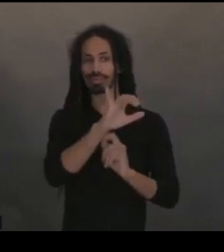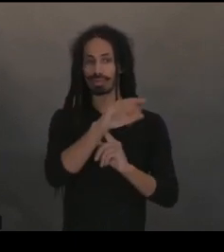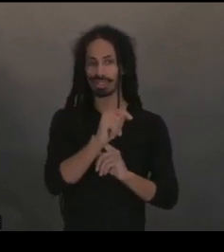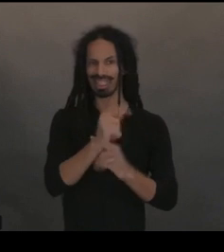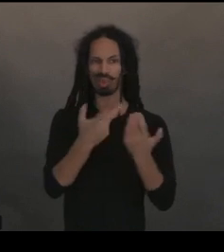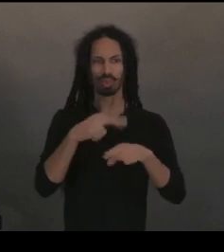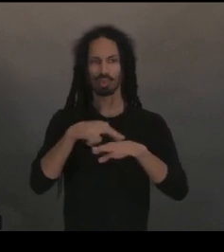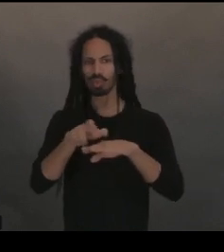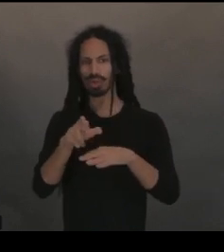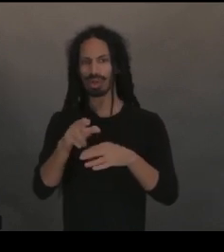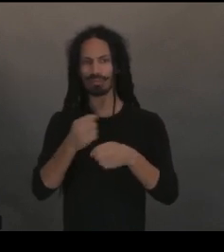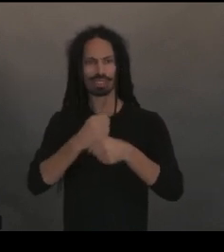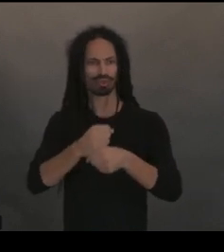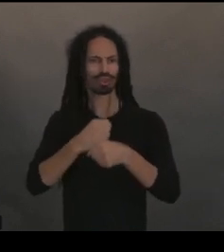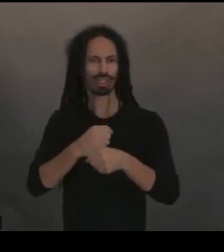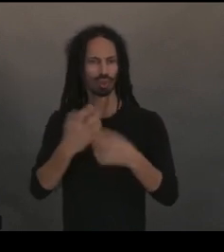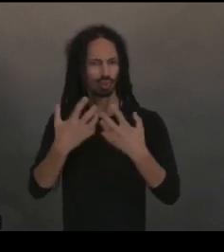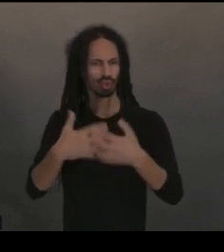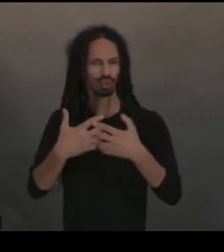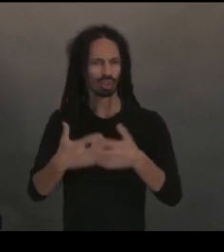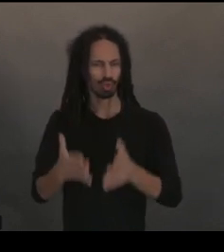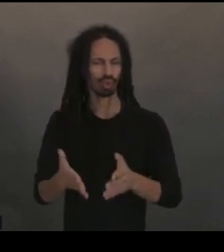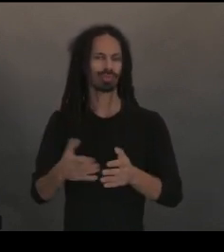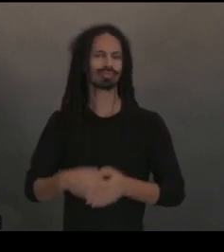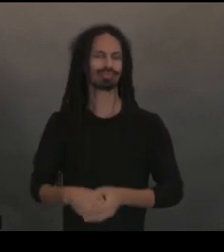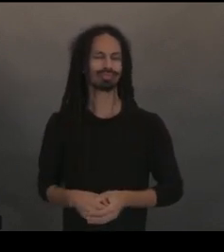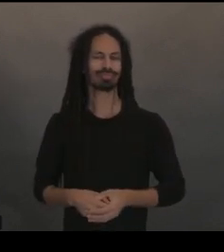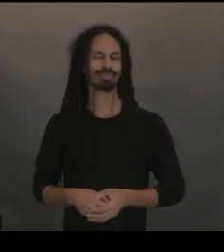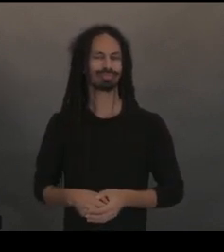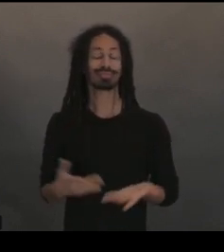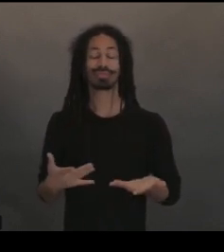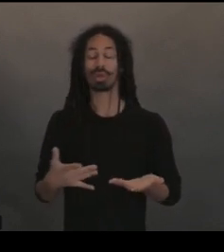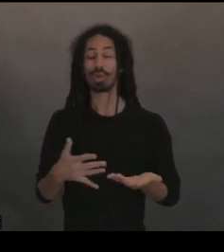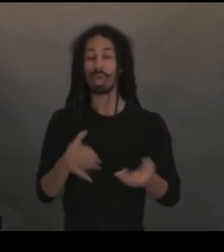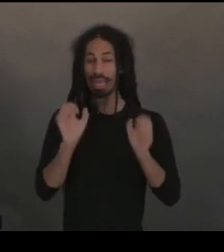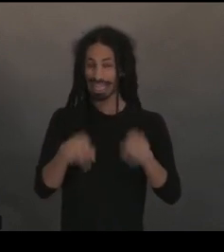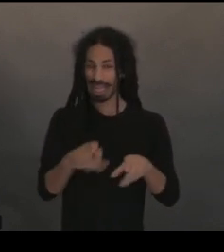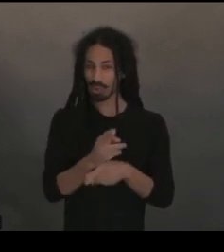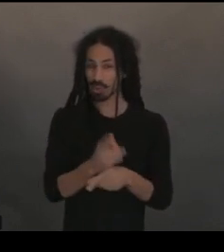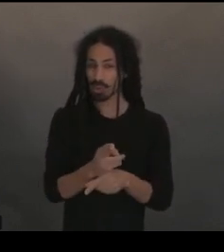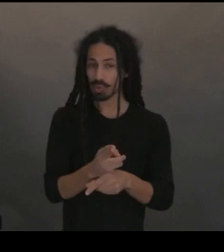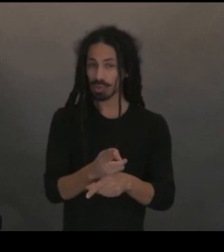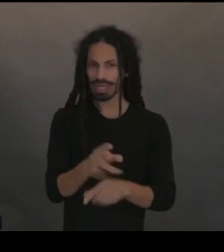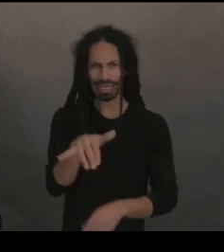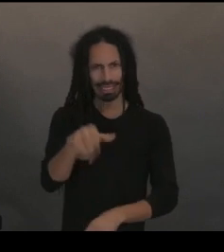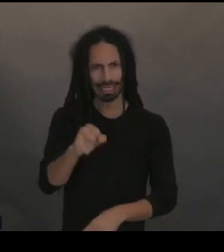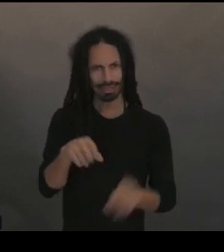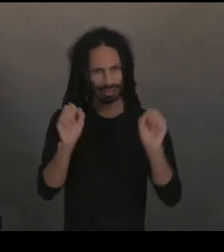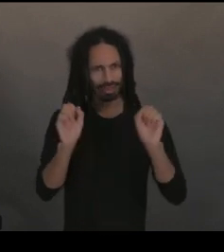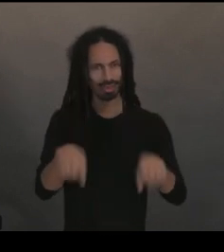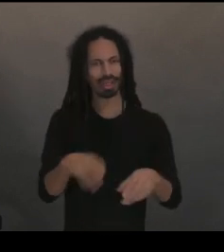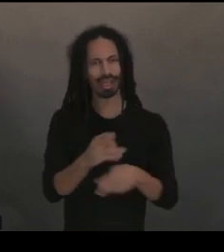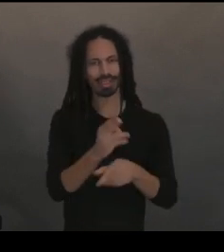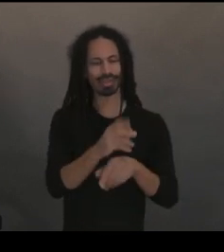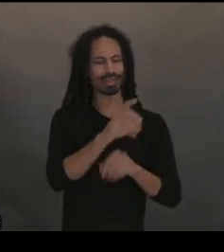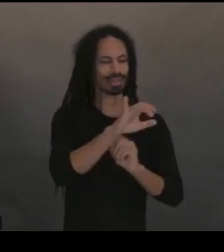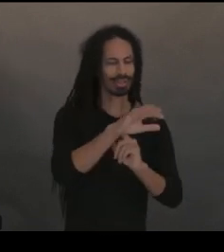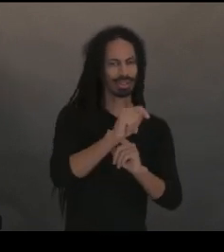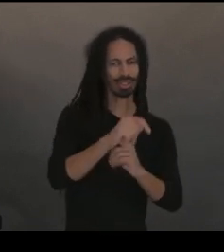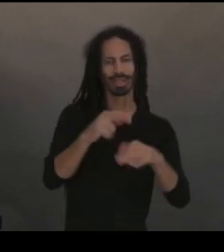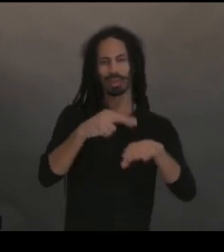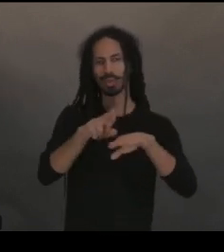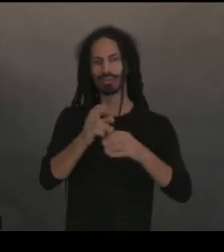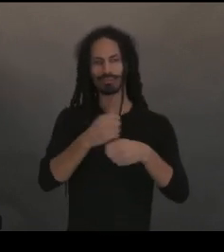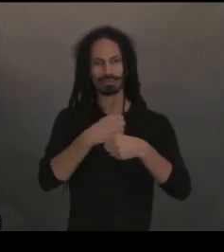Let's talk about that. So yes, you can use a citation or reference generator, but I also want you to